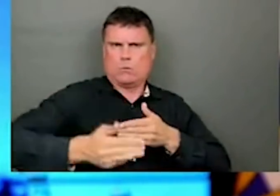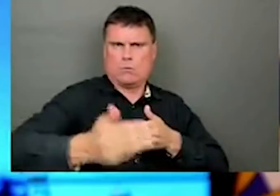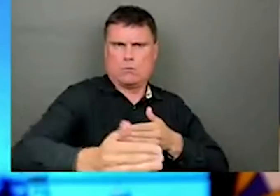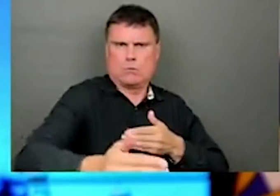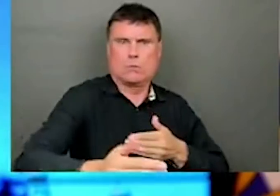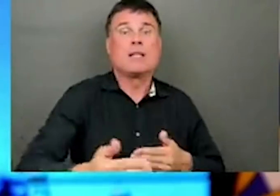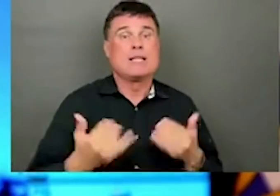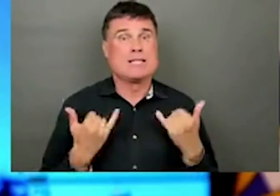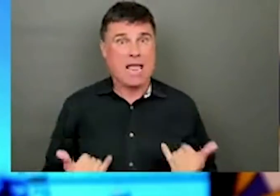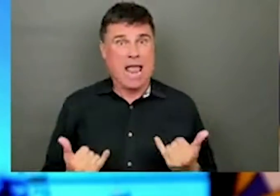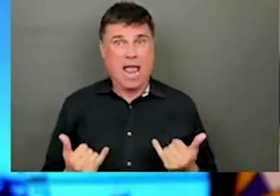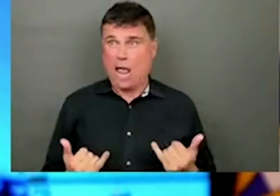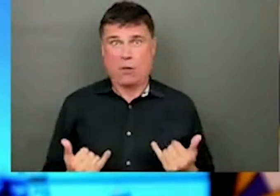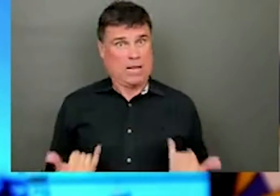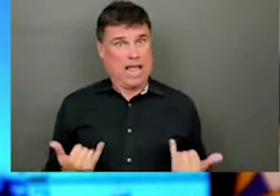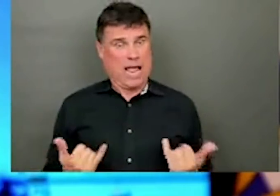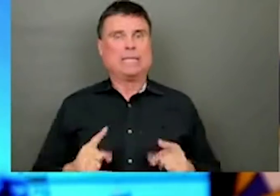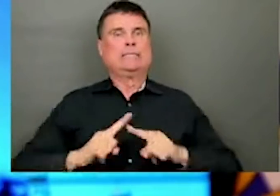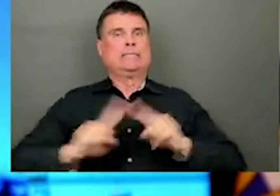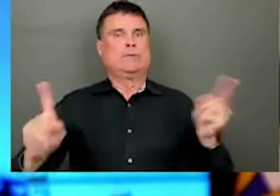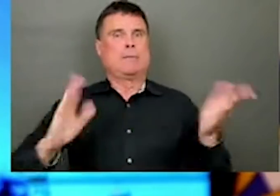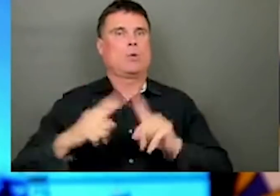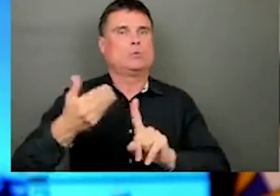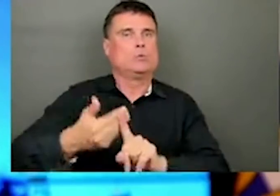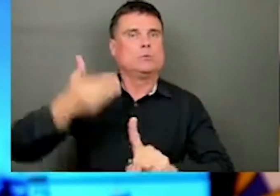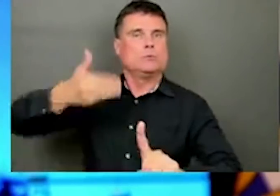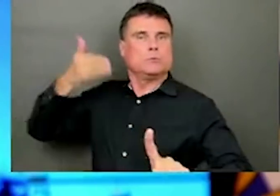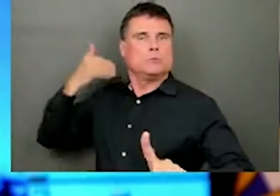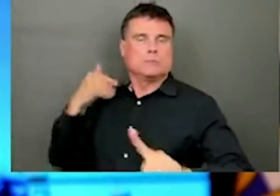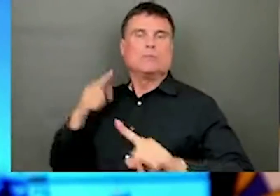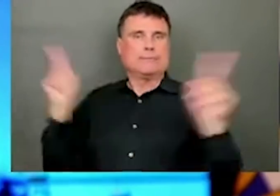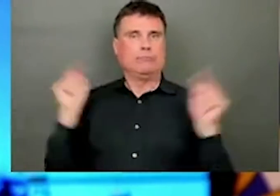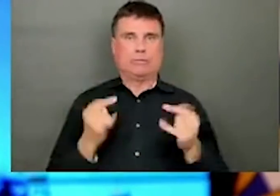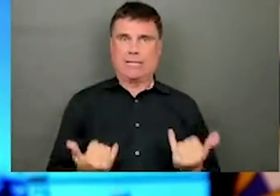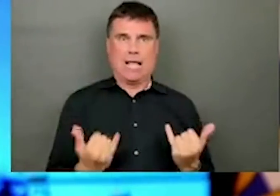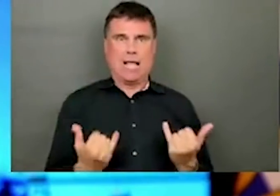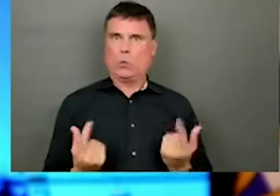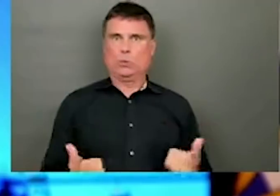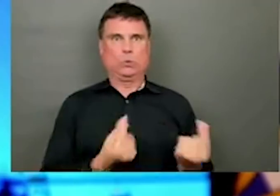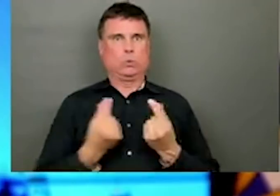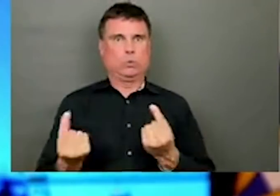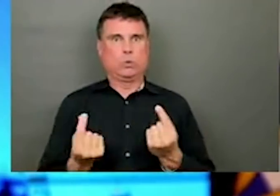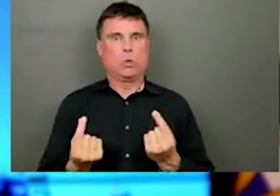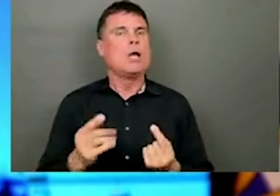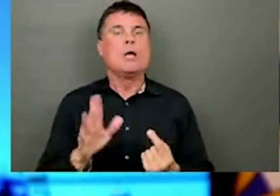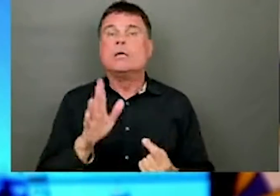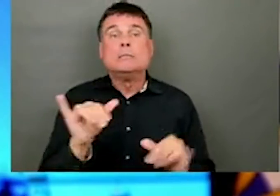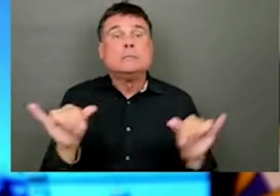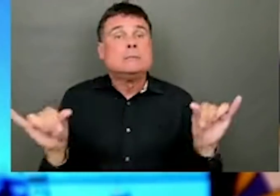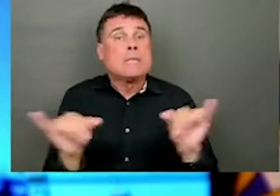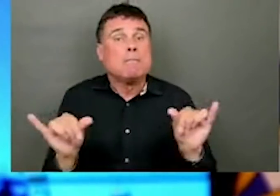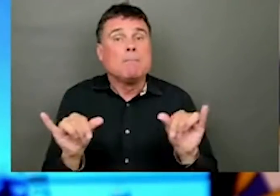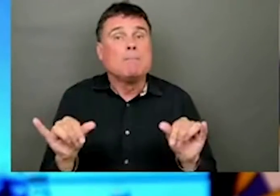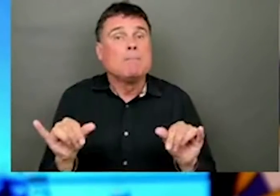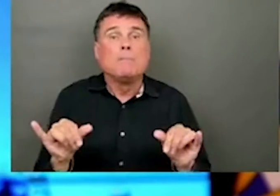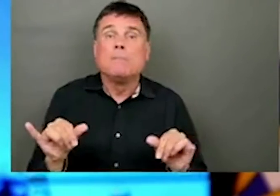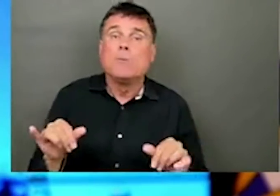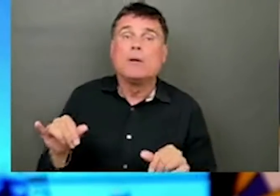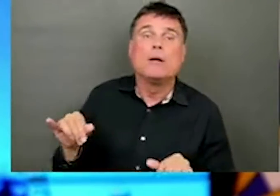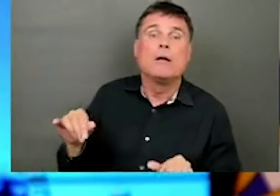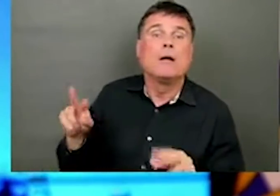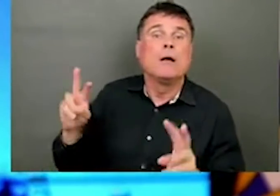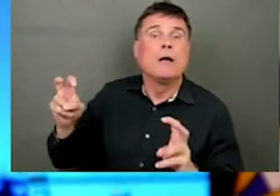clear, and it remains clear. That we are no longer seeing the same types of impacts across society that we were